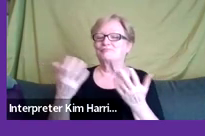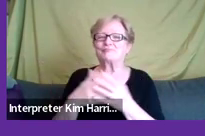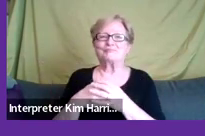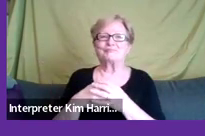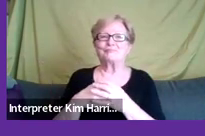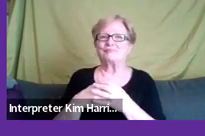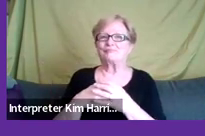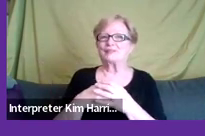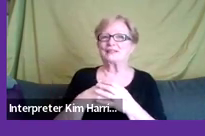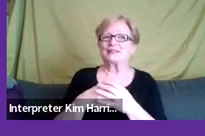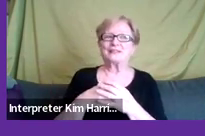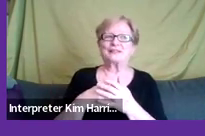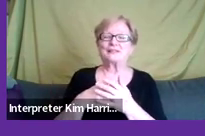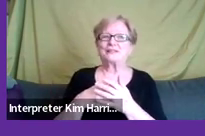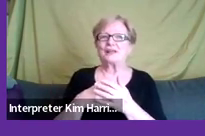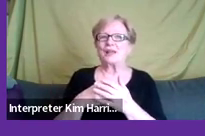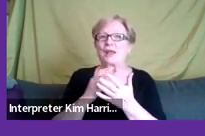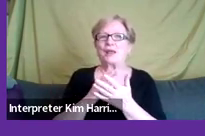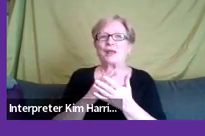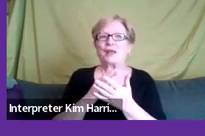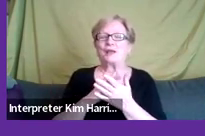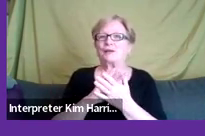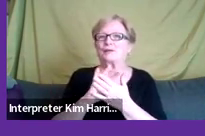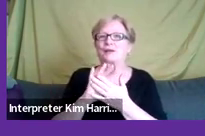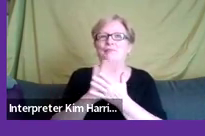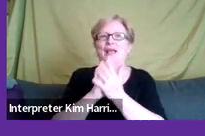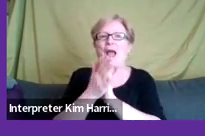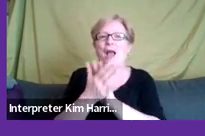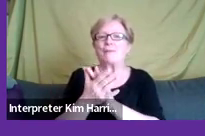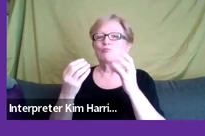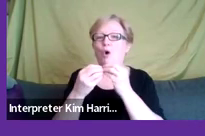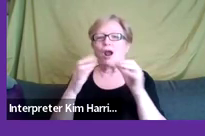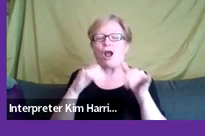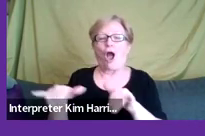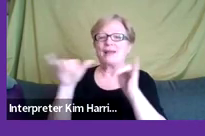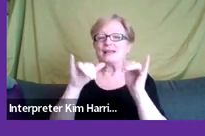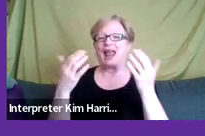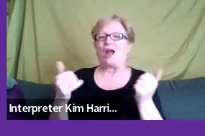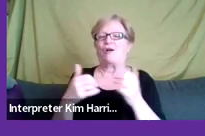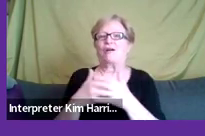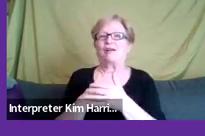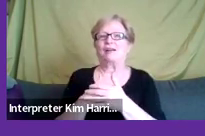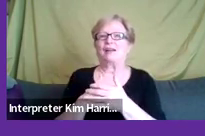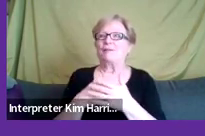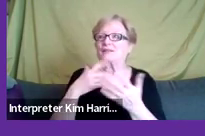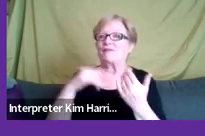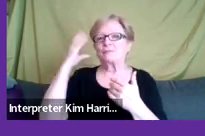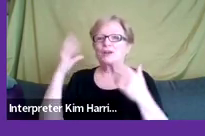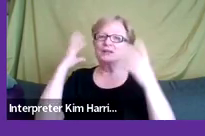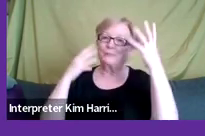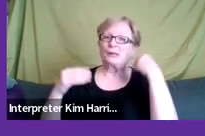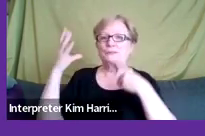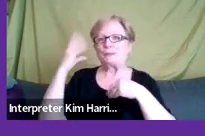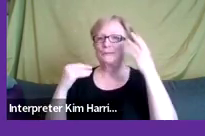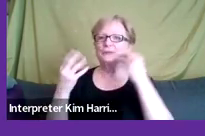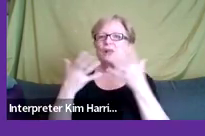It's become something that it's more common. I feel like I've encountered it more. So now